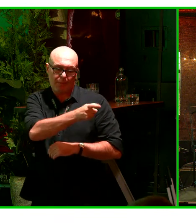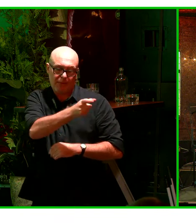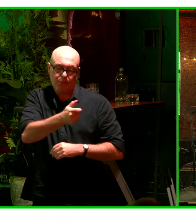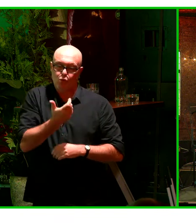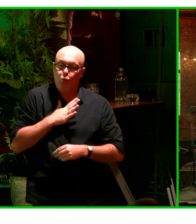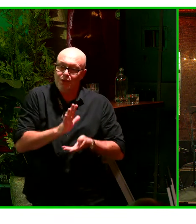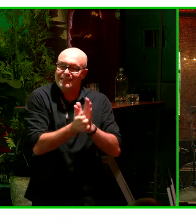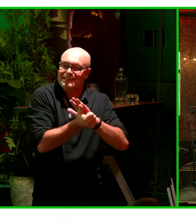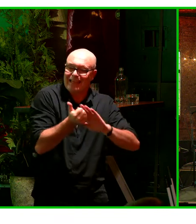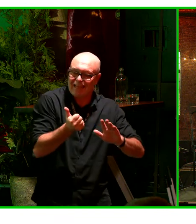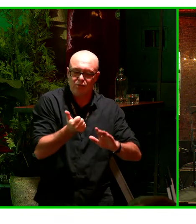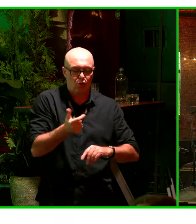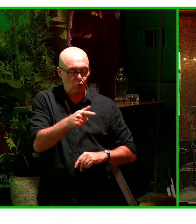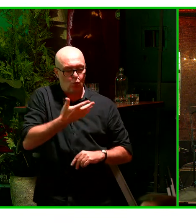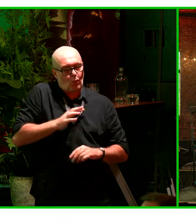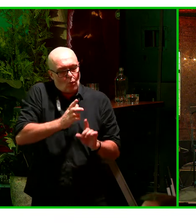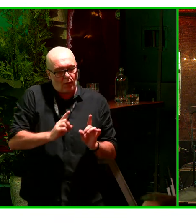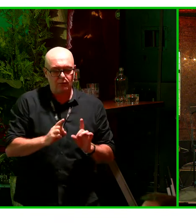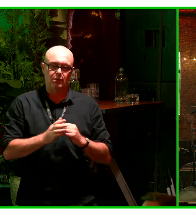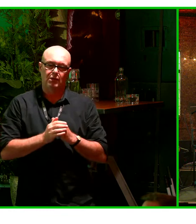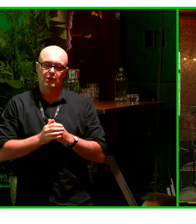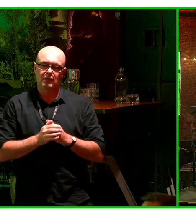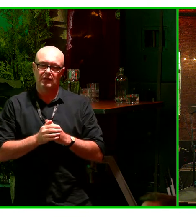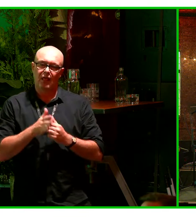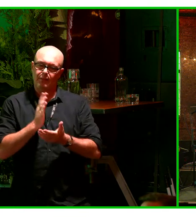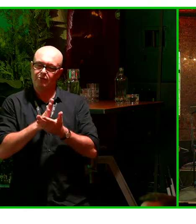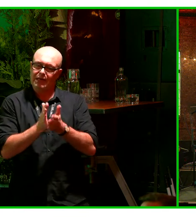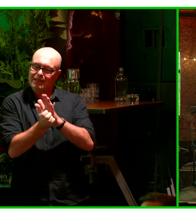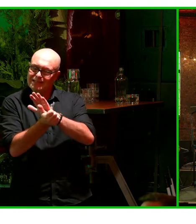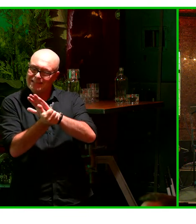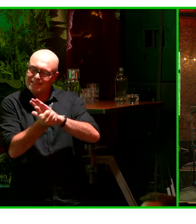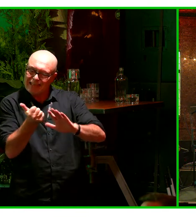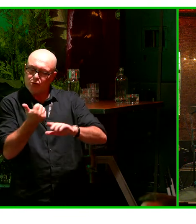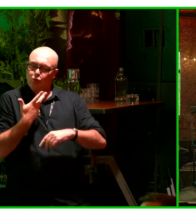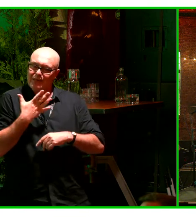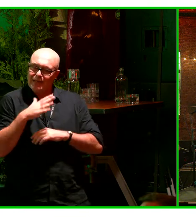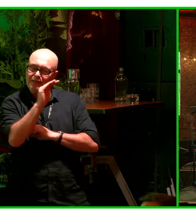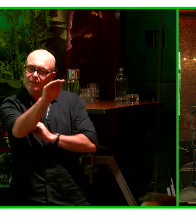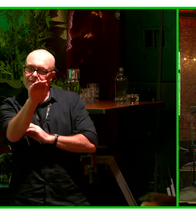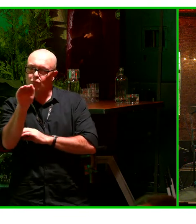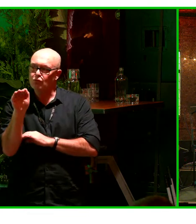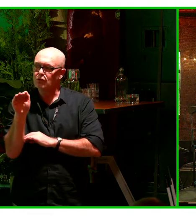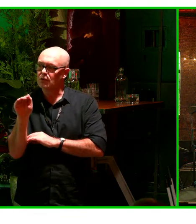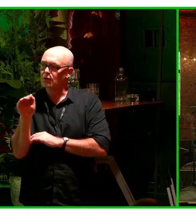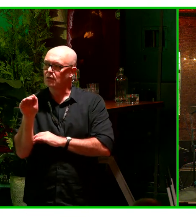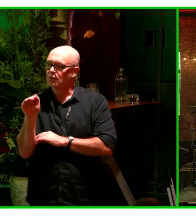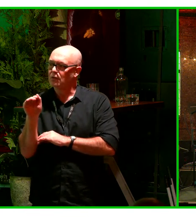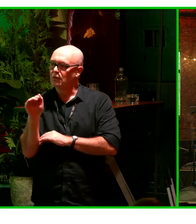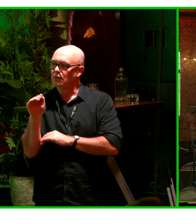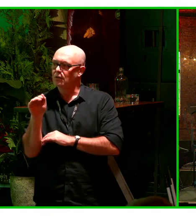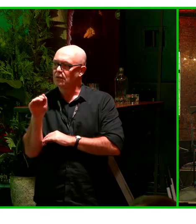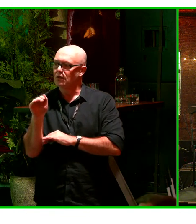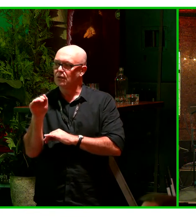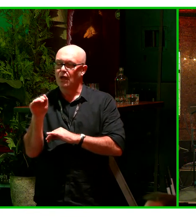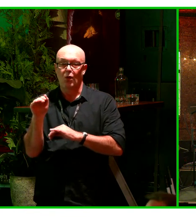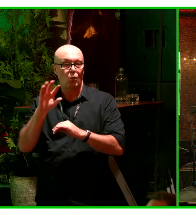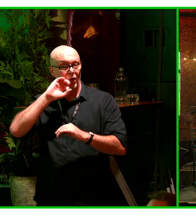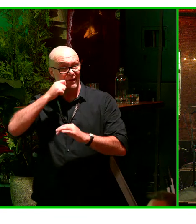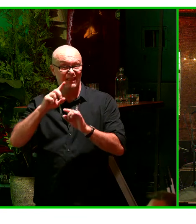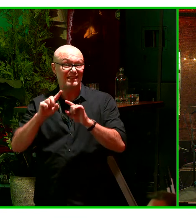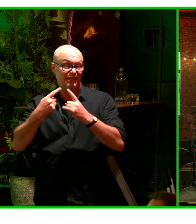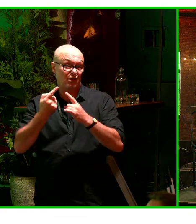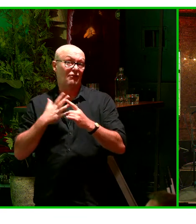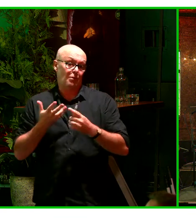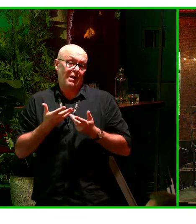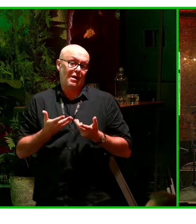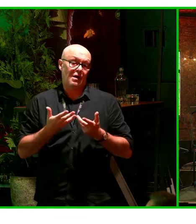we're seeing is that the skills that are going to be required in the future are going to look, in many ways, rather different from what we have now.